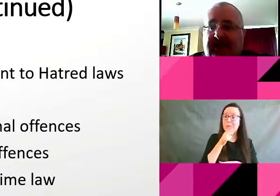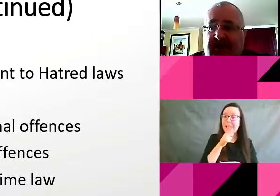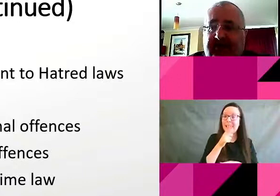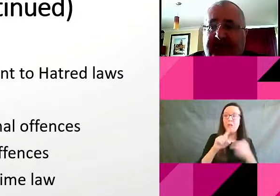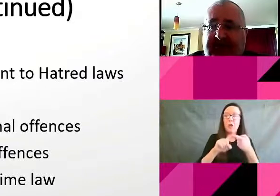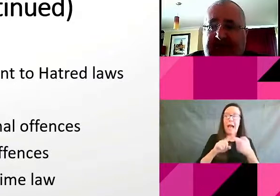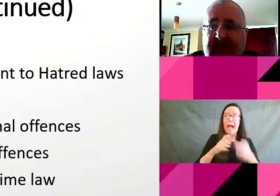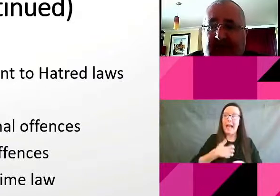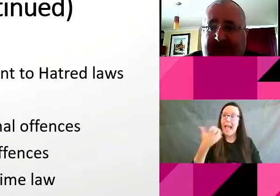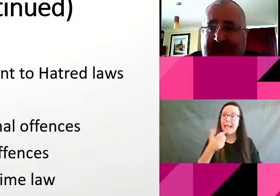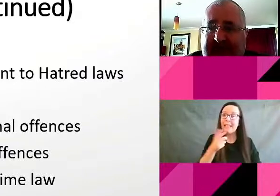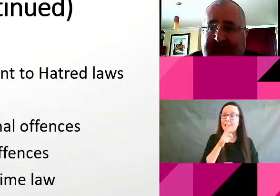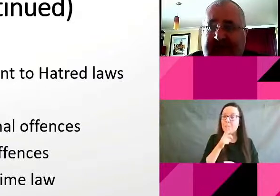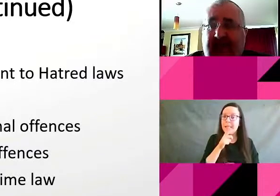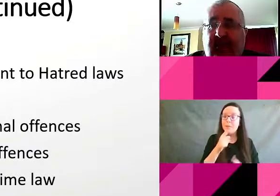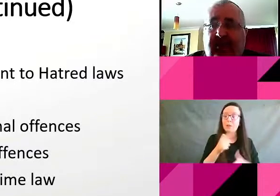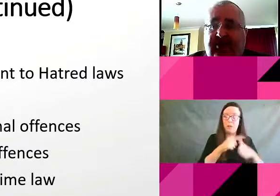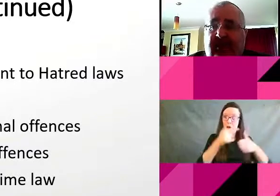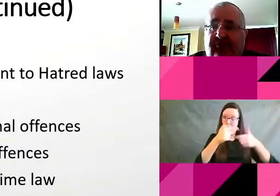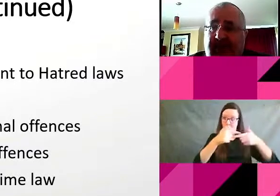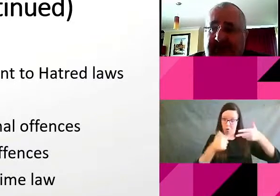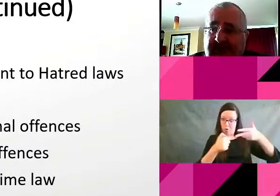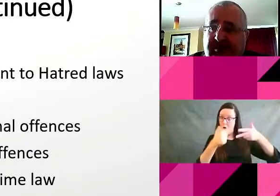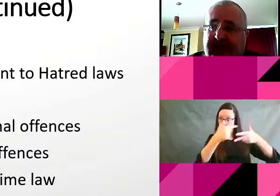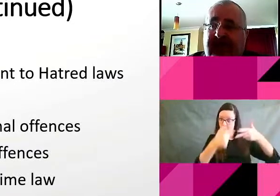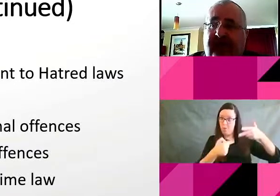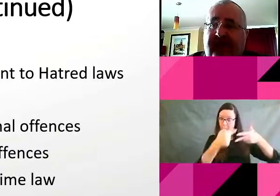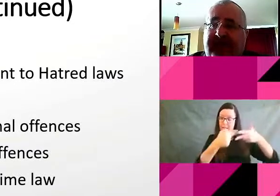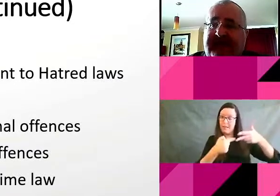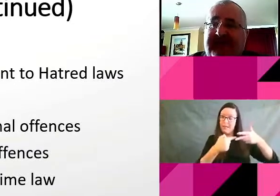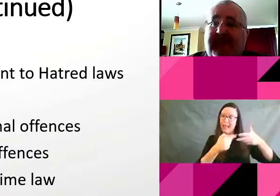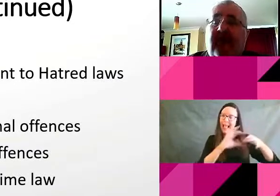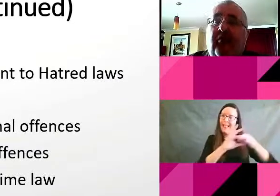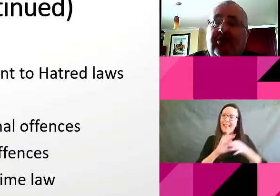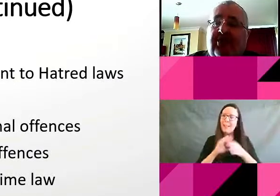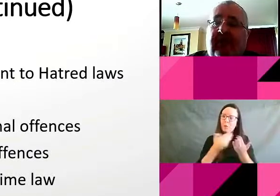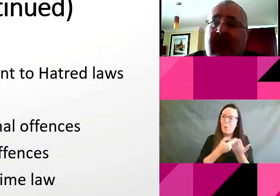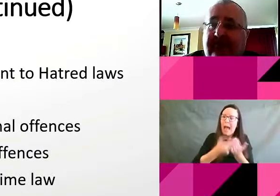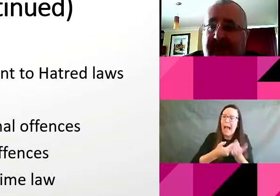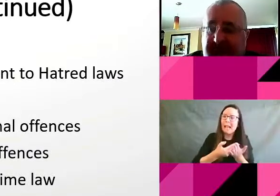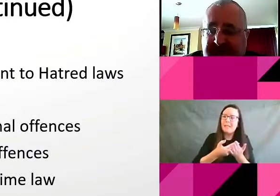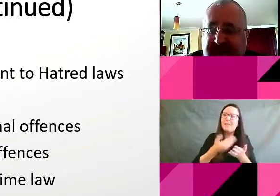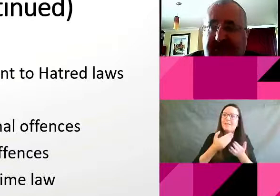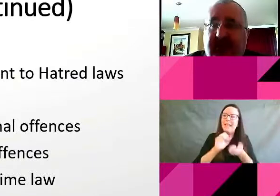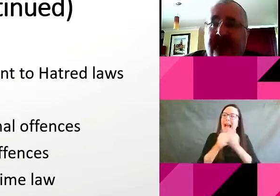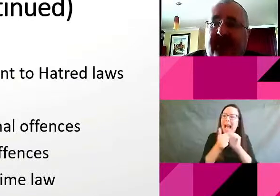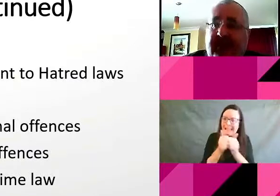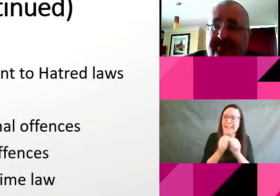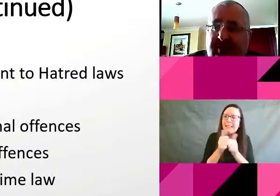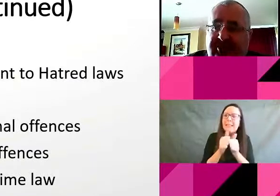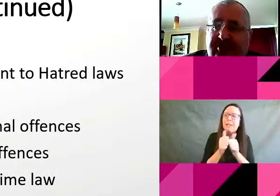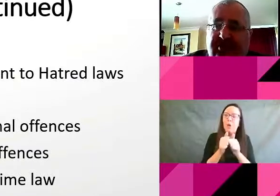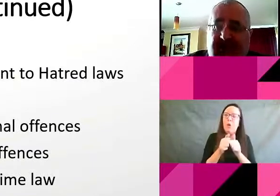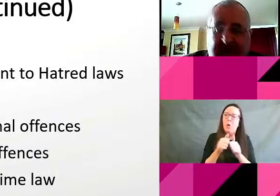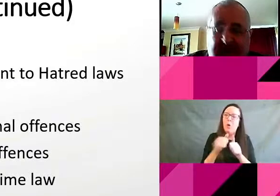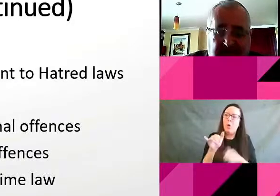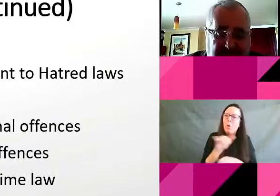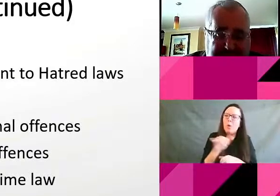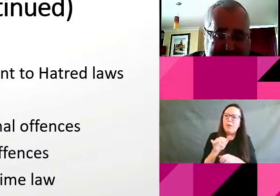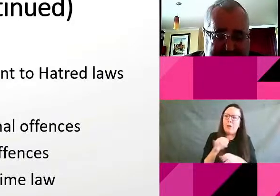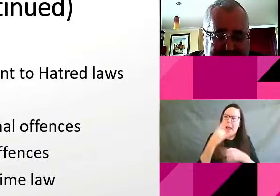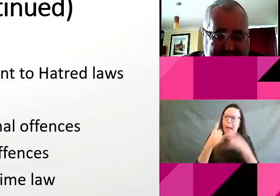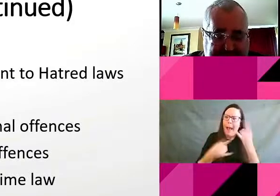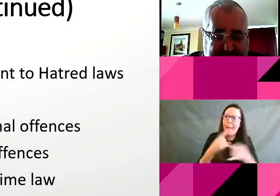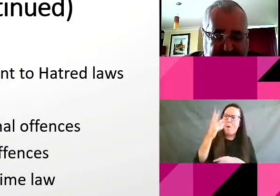and the others deal with acts which are regular criminal offences which are aggravated by a prejudicial